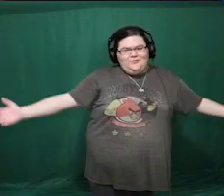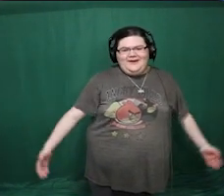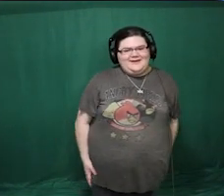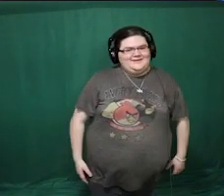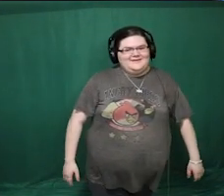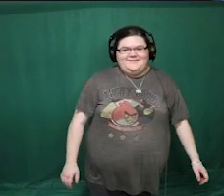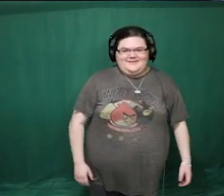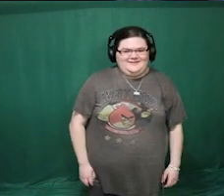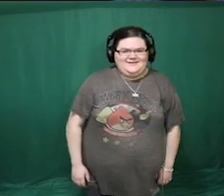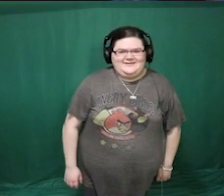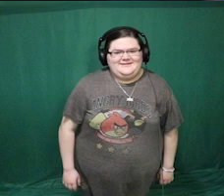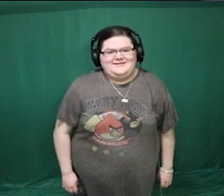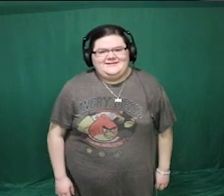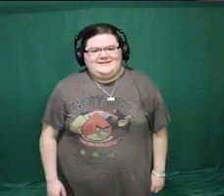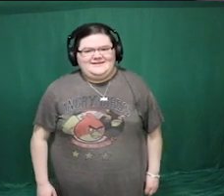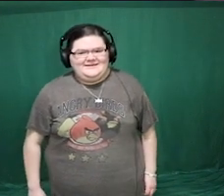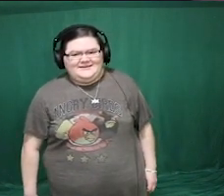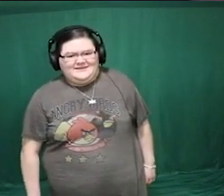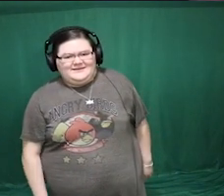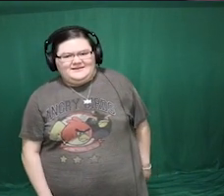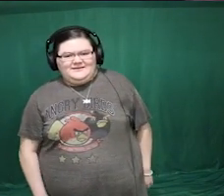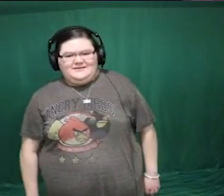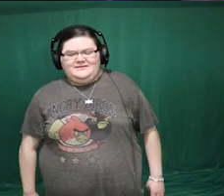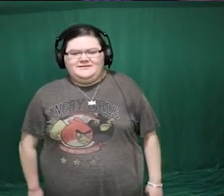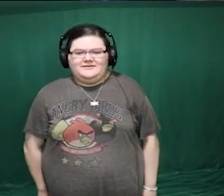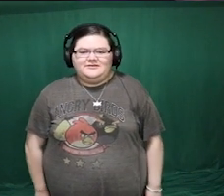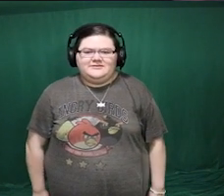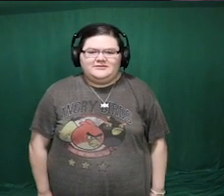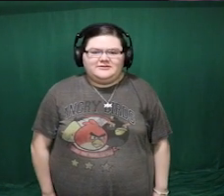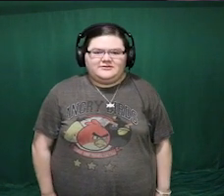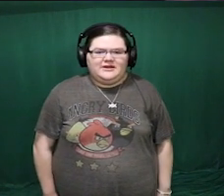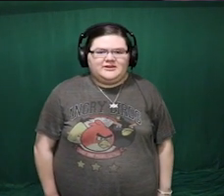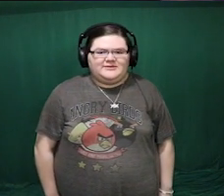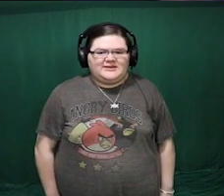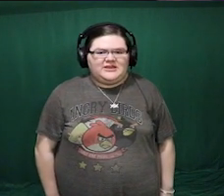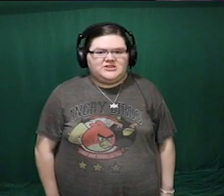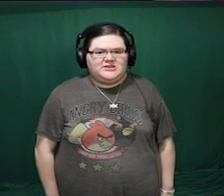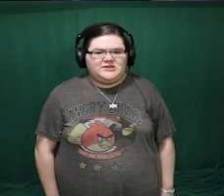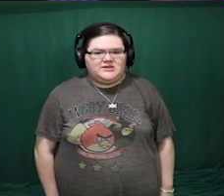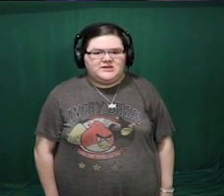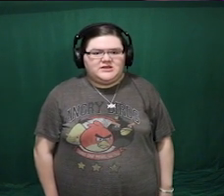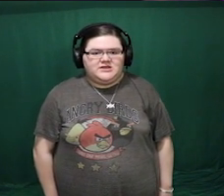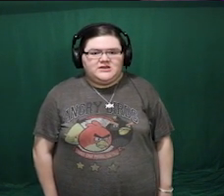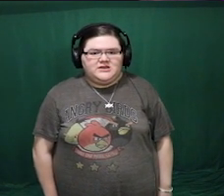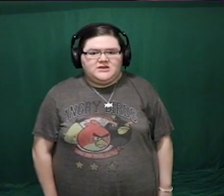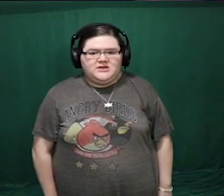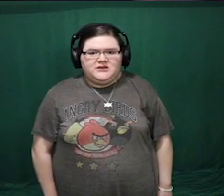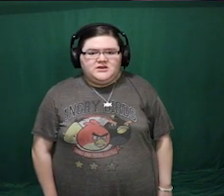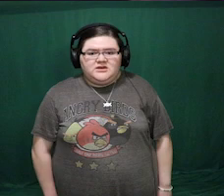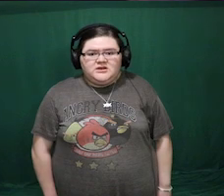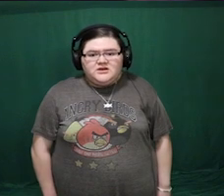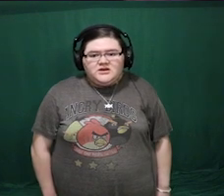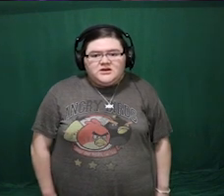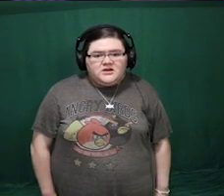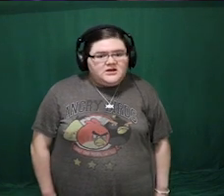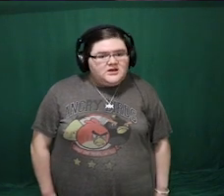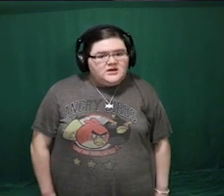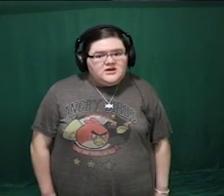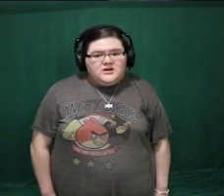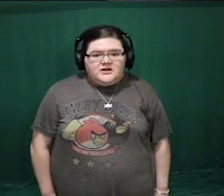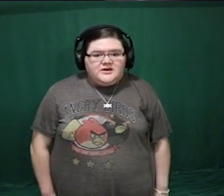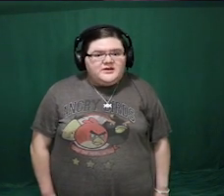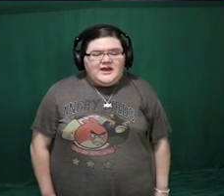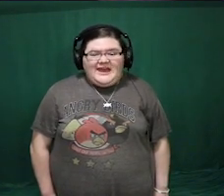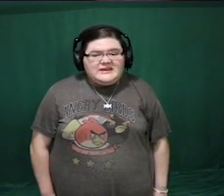Bez could win. Oh, Bez, we have to get Toby ahead. No, we don't. We do. Oh, I don't know this. I wouldn't have a